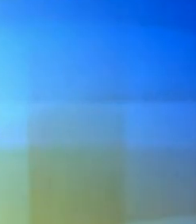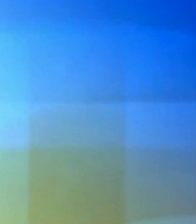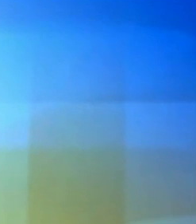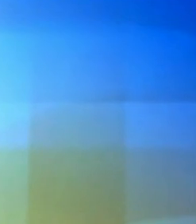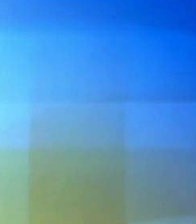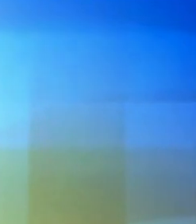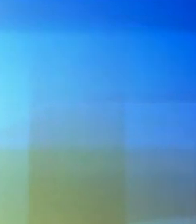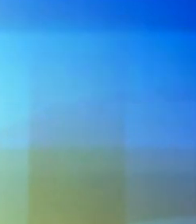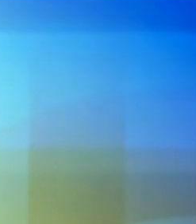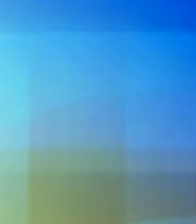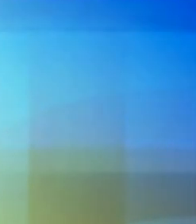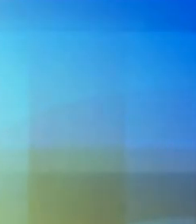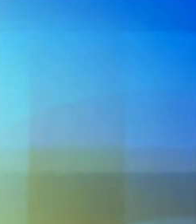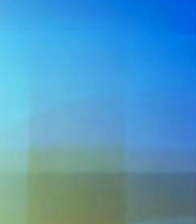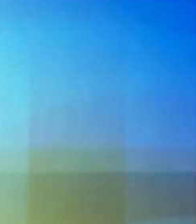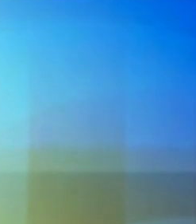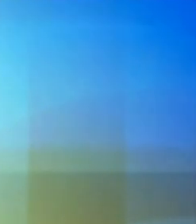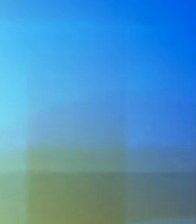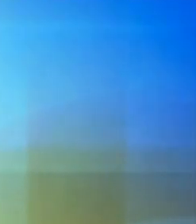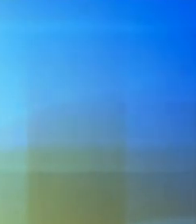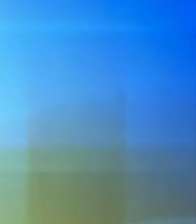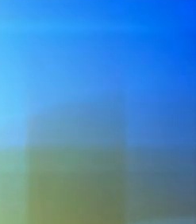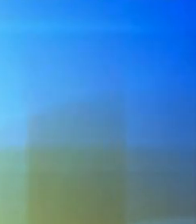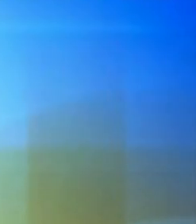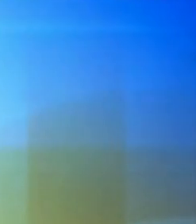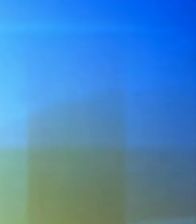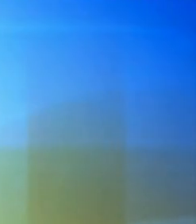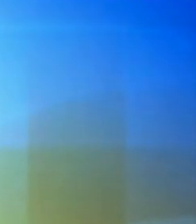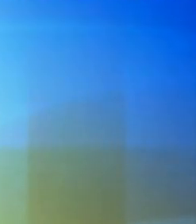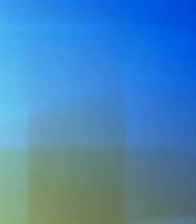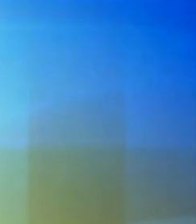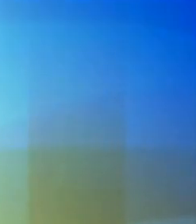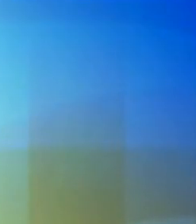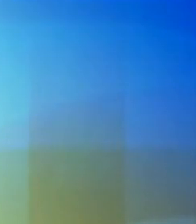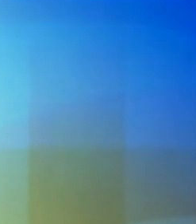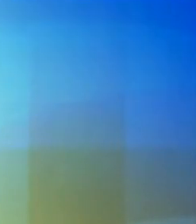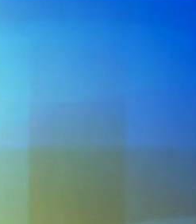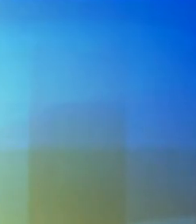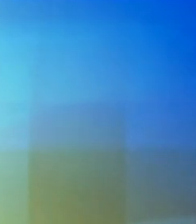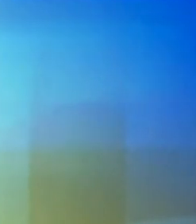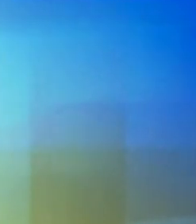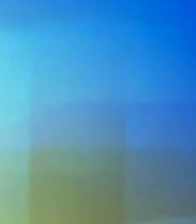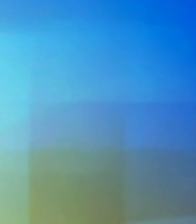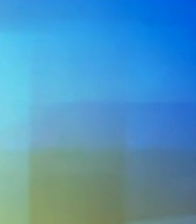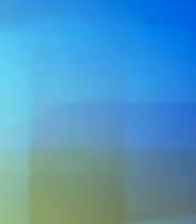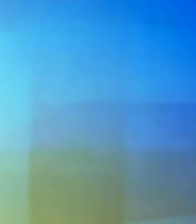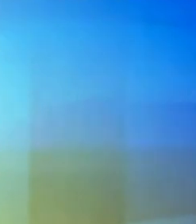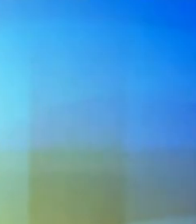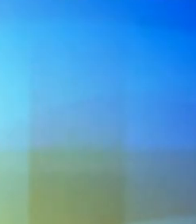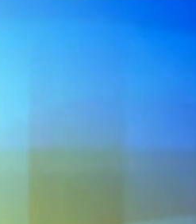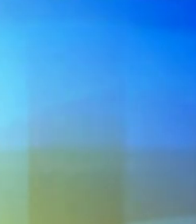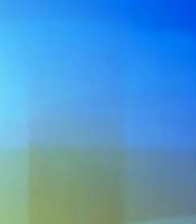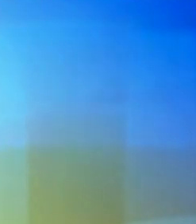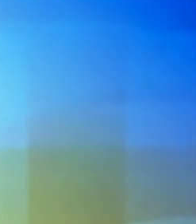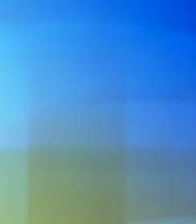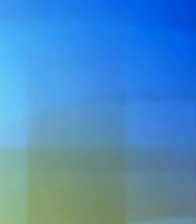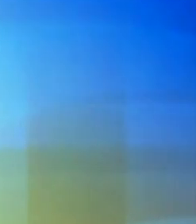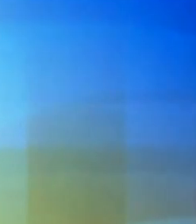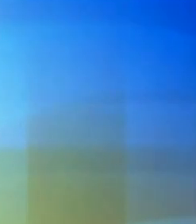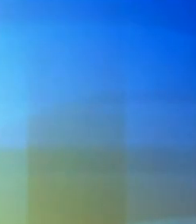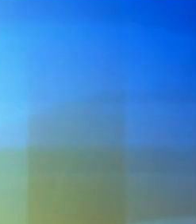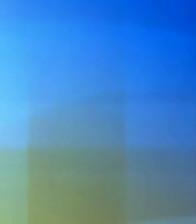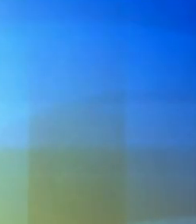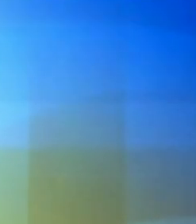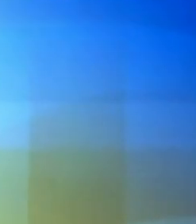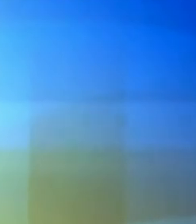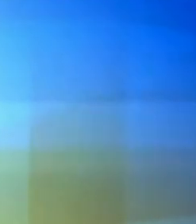seating, which will have less limits than it will be the case for people who are dining in. He